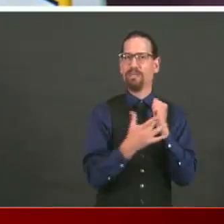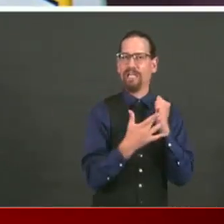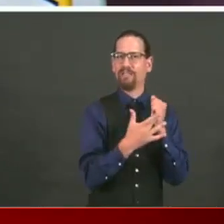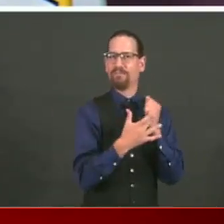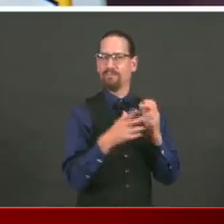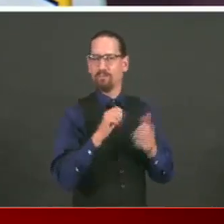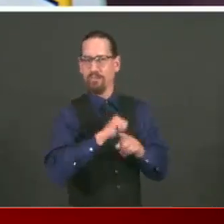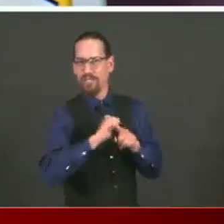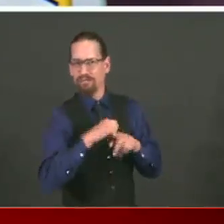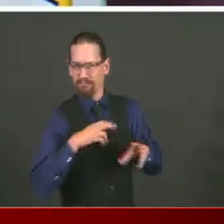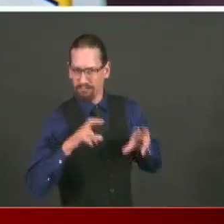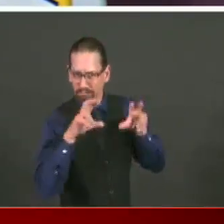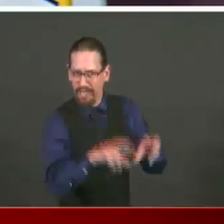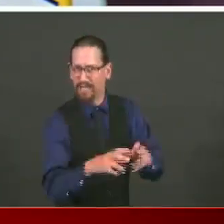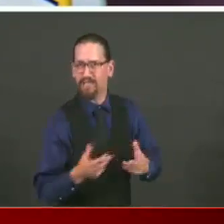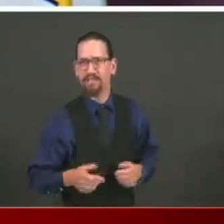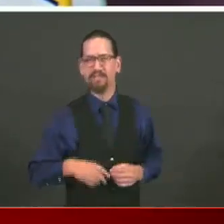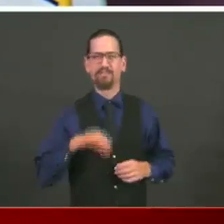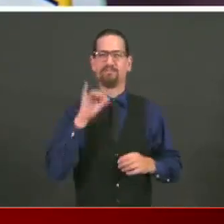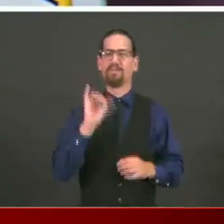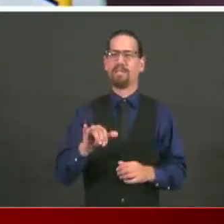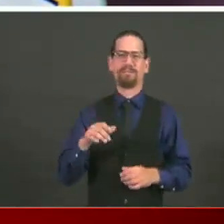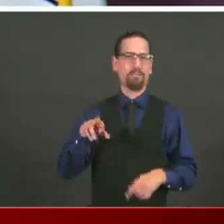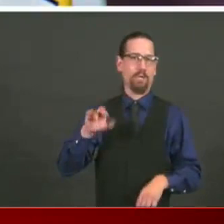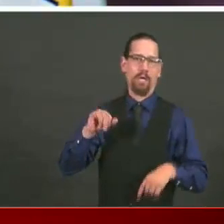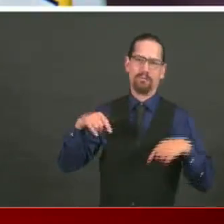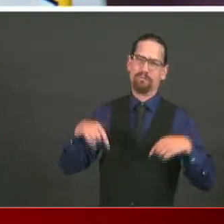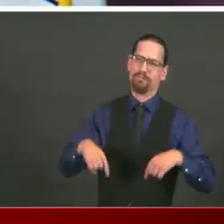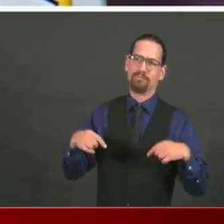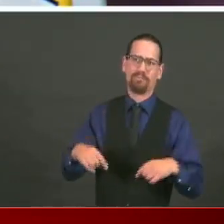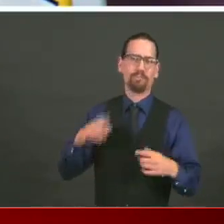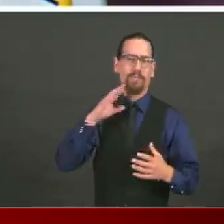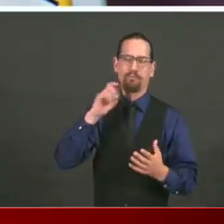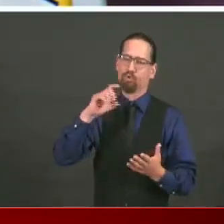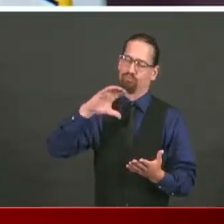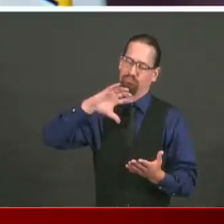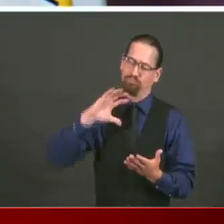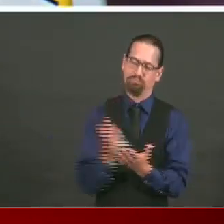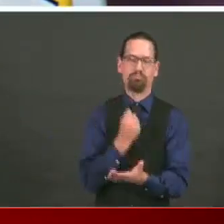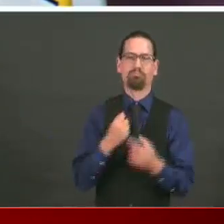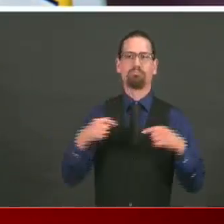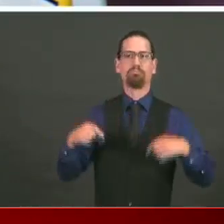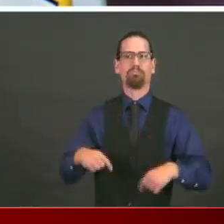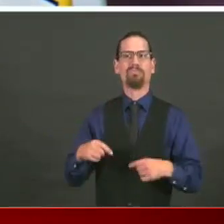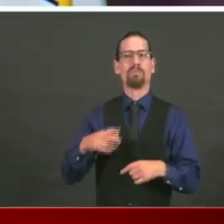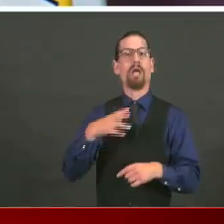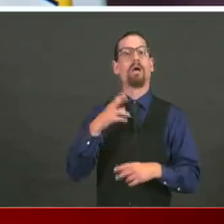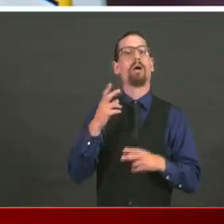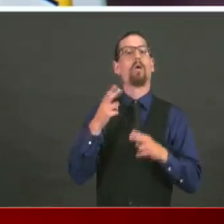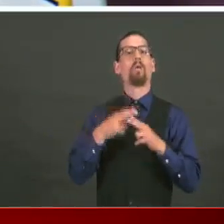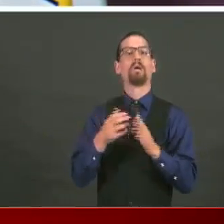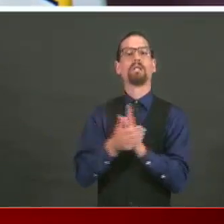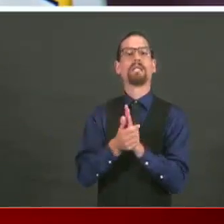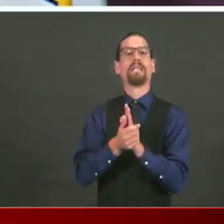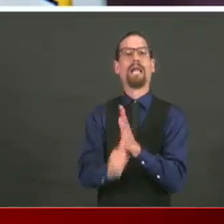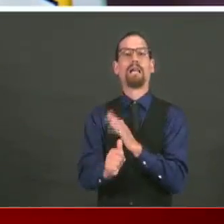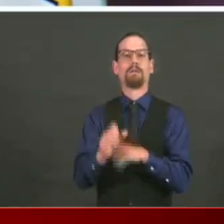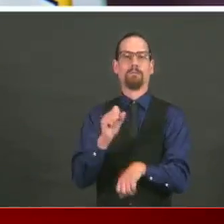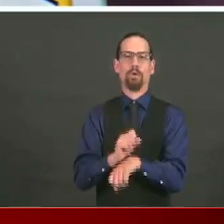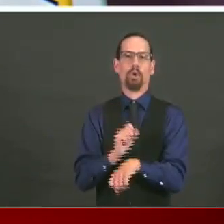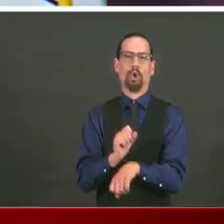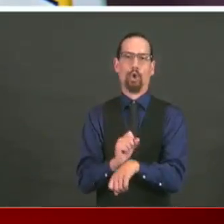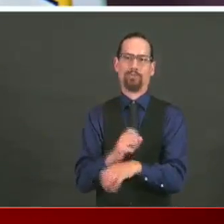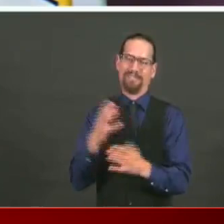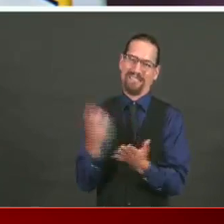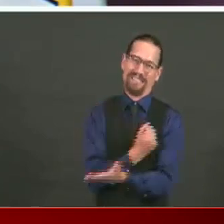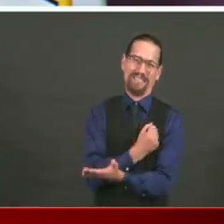I think that I would lean into that. I think it's all about skills. We also, you know, I